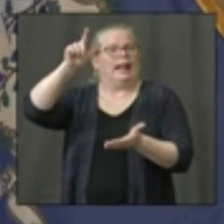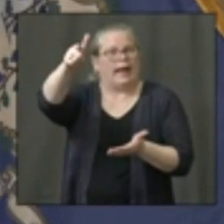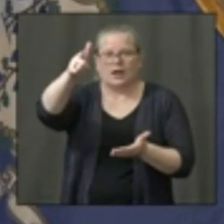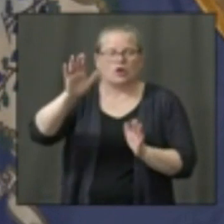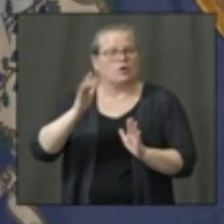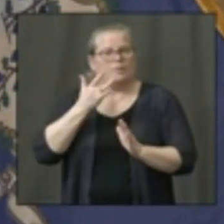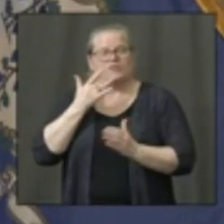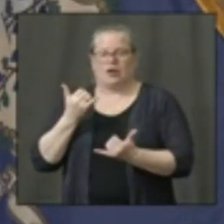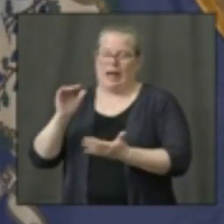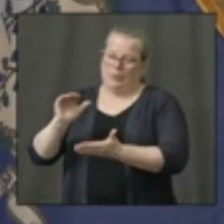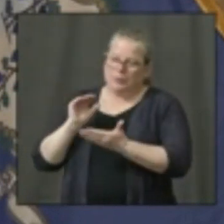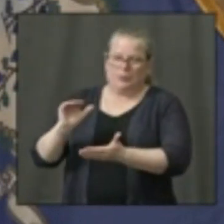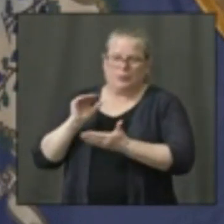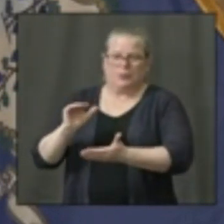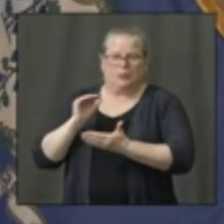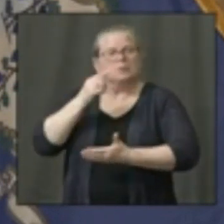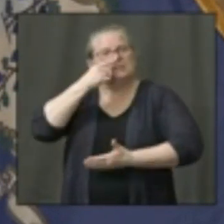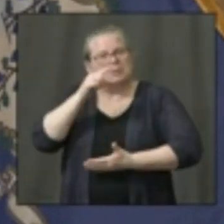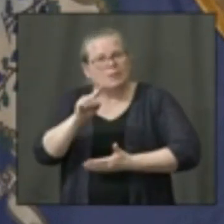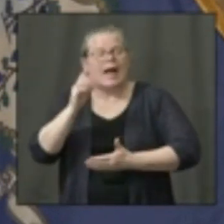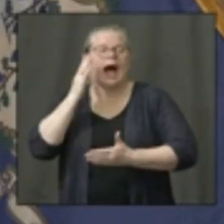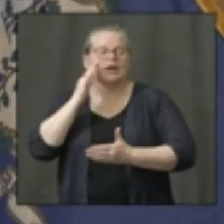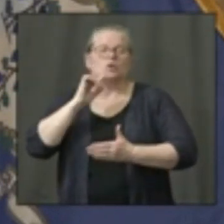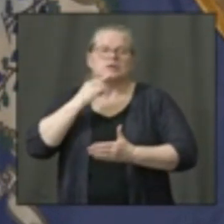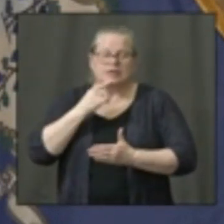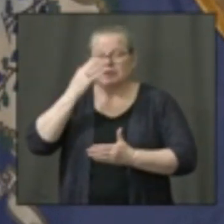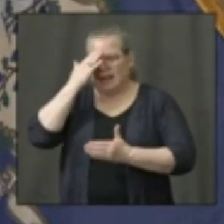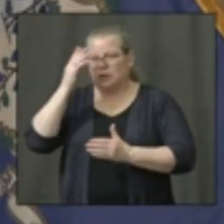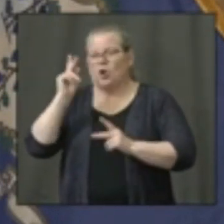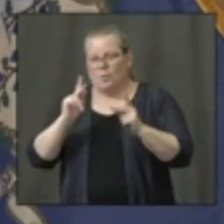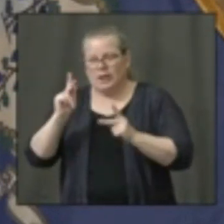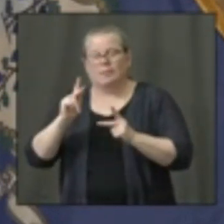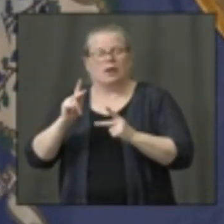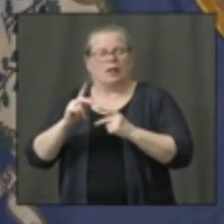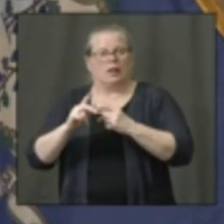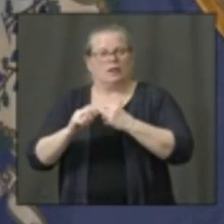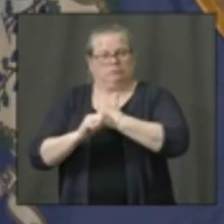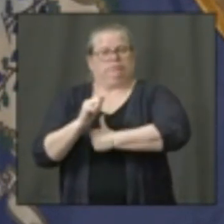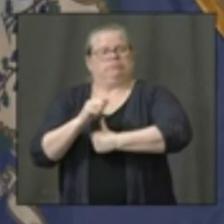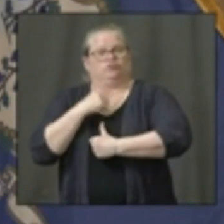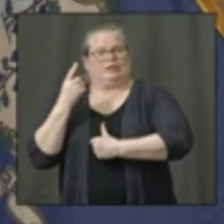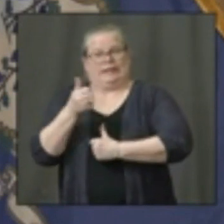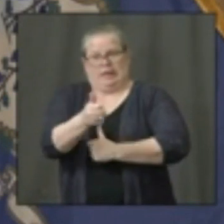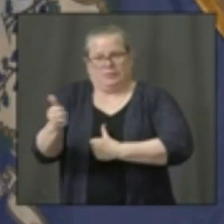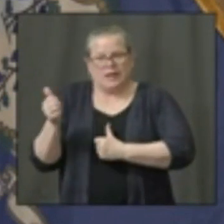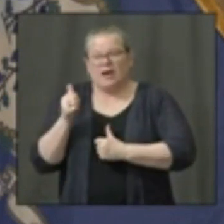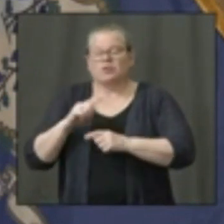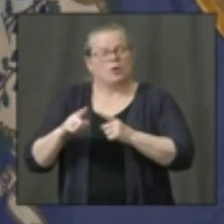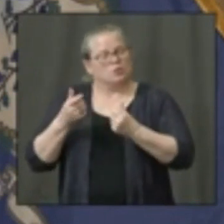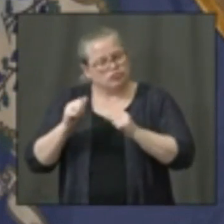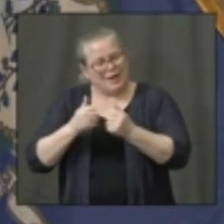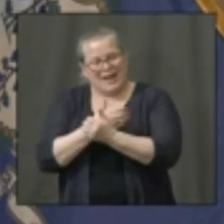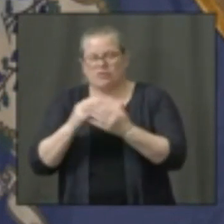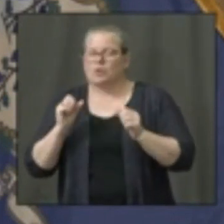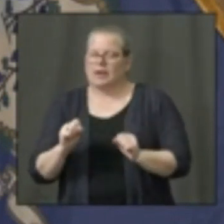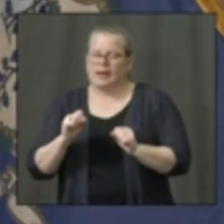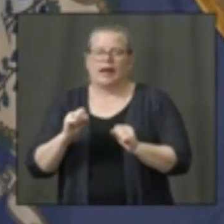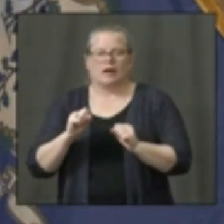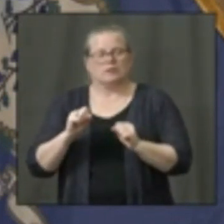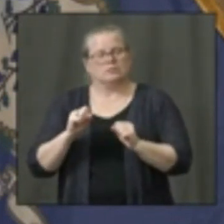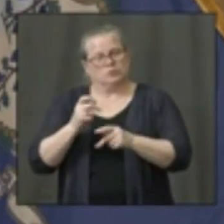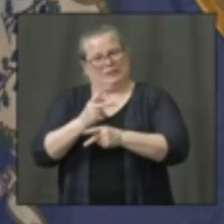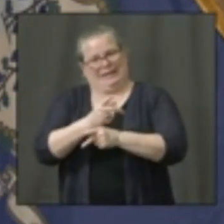serious this is. I know the risk people are taking. And we're doing everything we can to keep you safe. And I say that to the people of